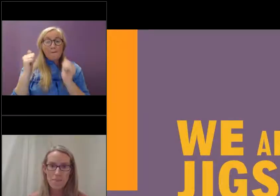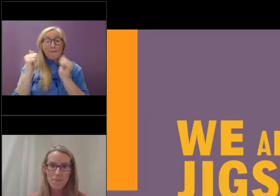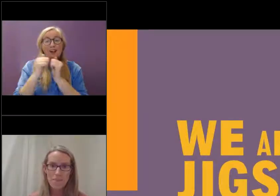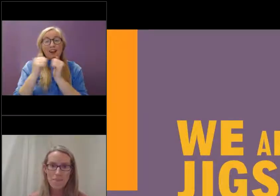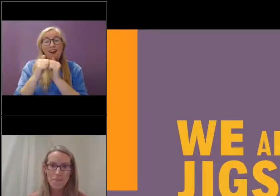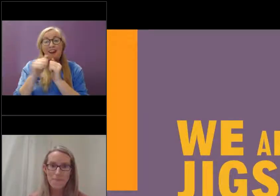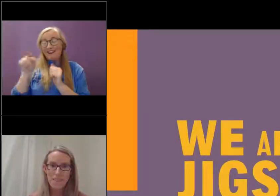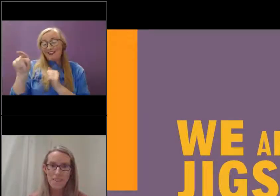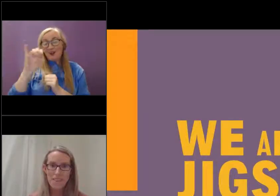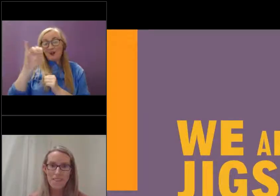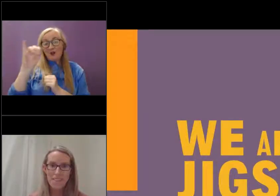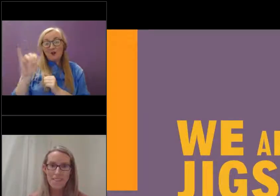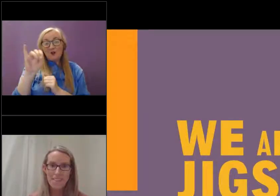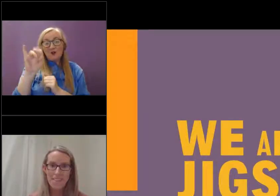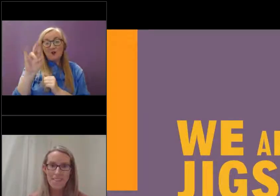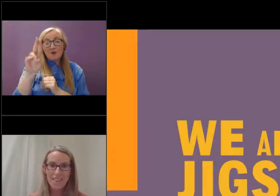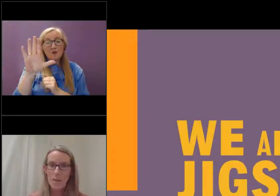here